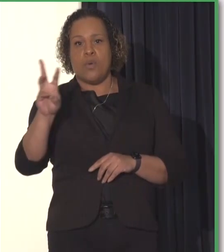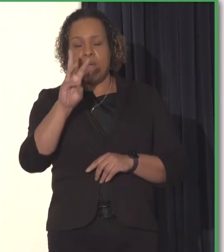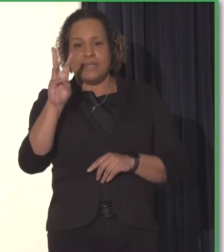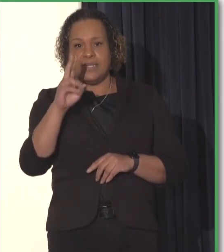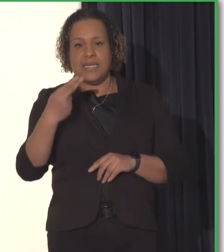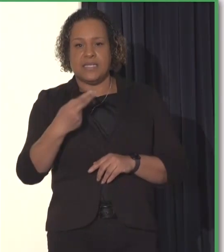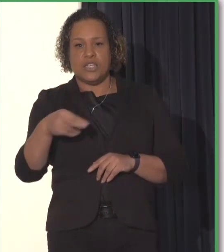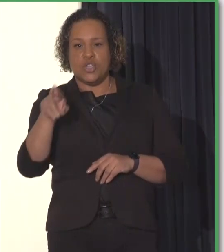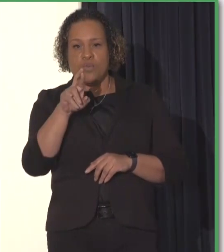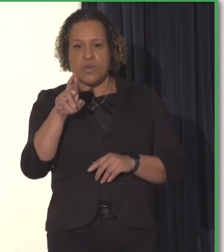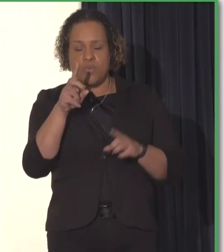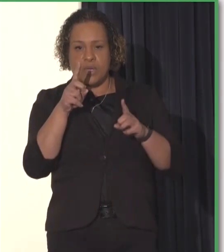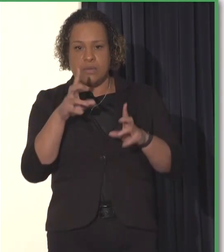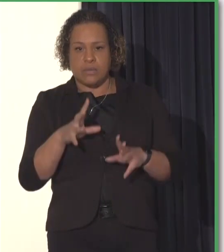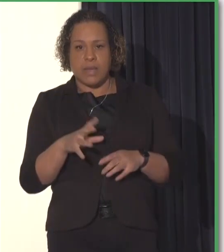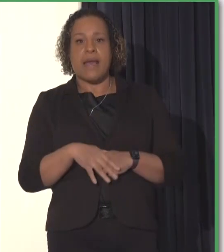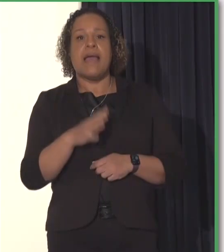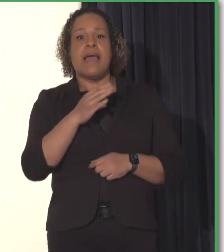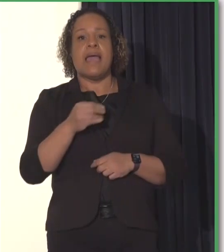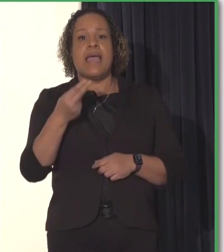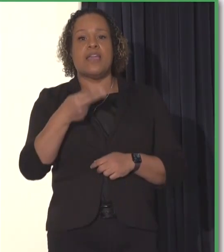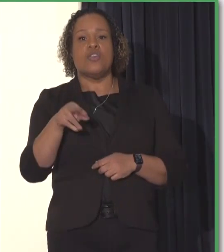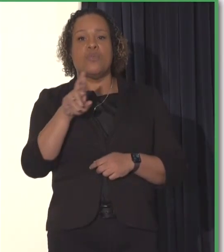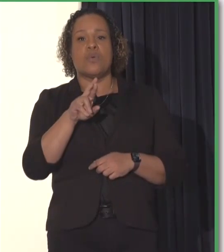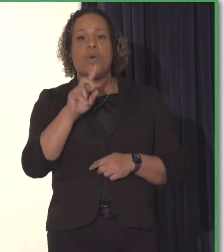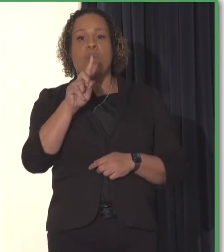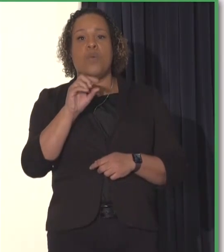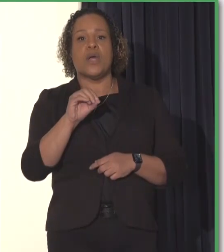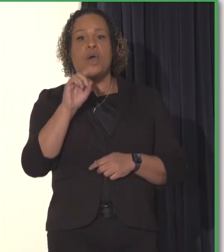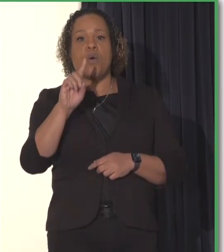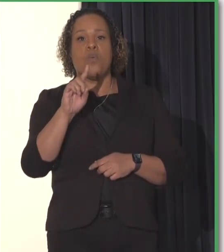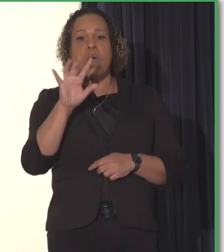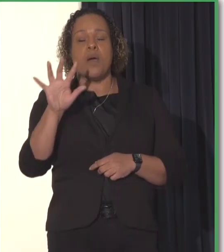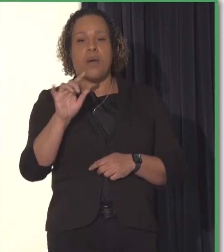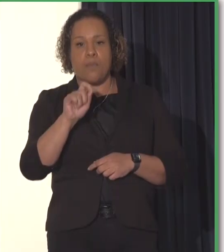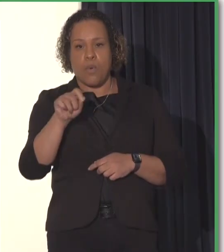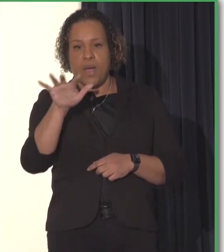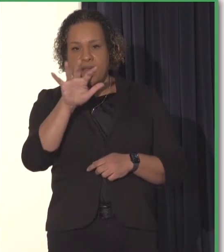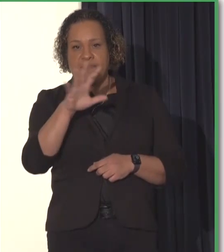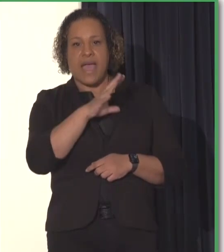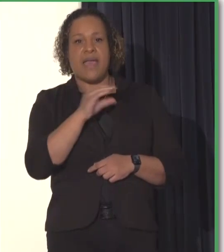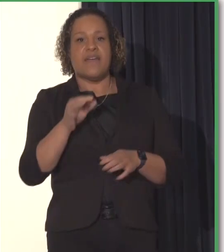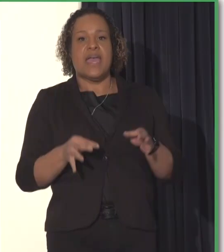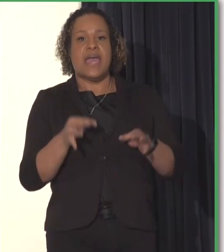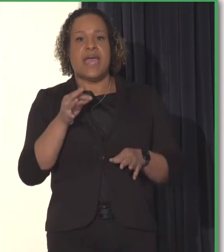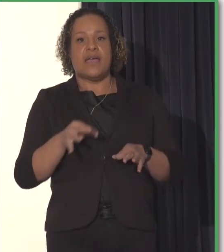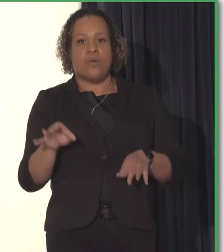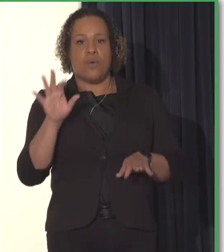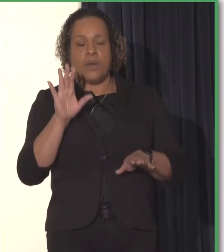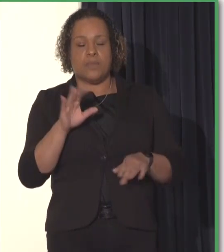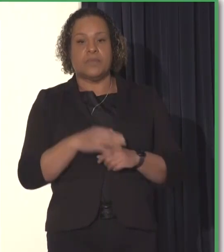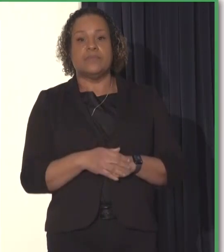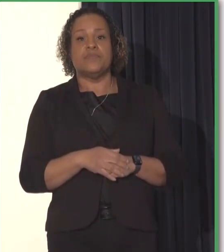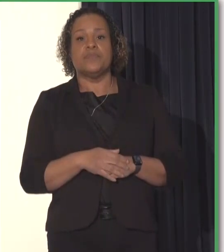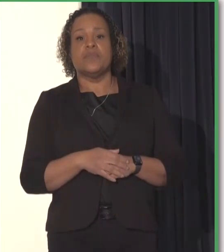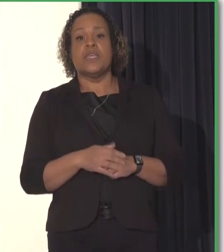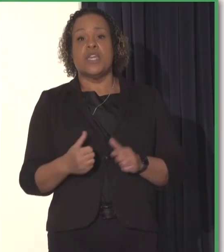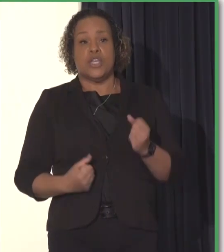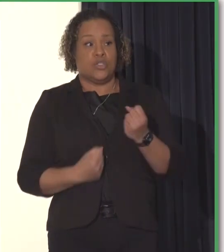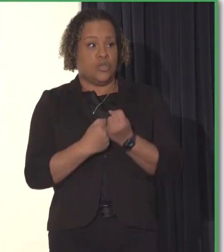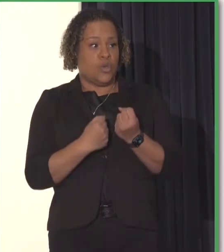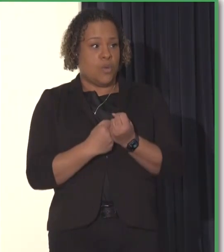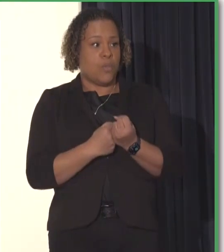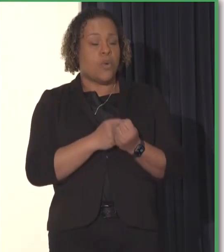Resource Policy Directive and 101.5 Court Appearance Policy Directive. There's a second. Support. Supported by